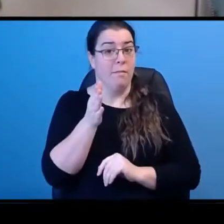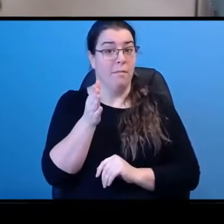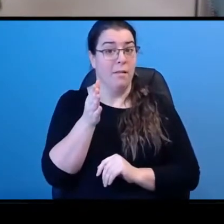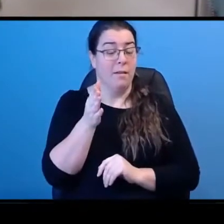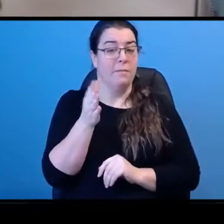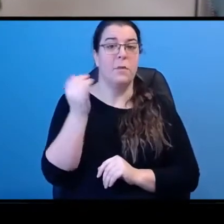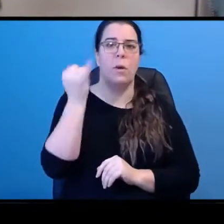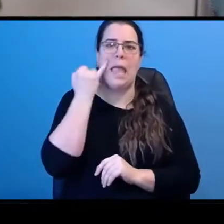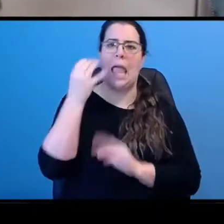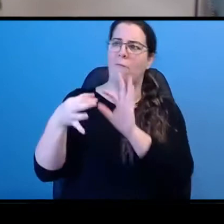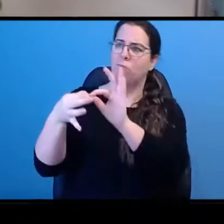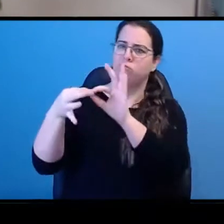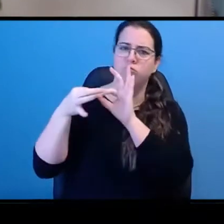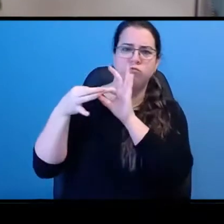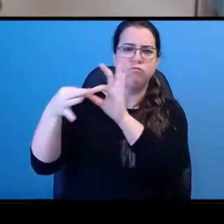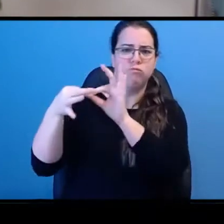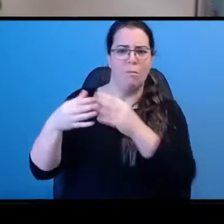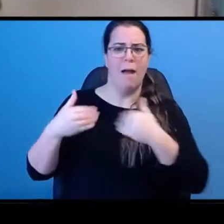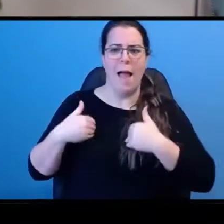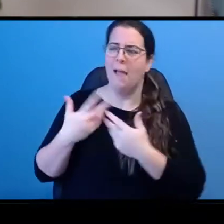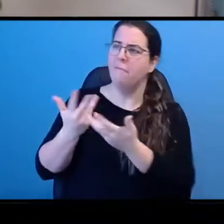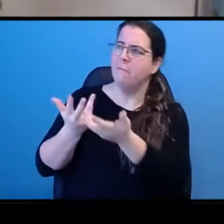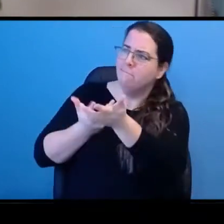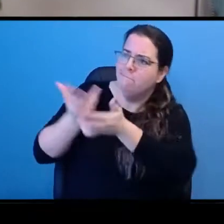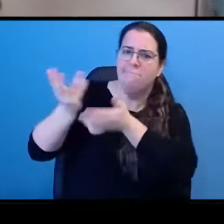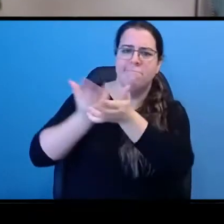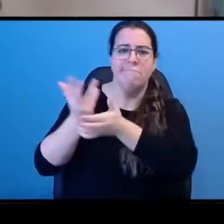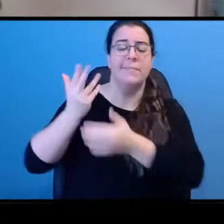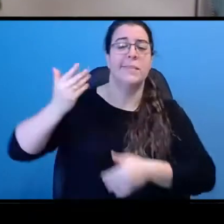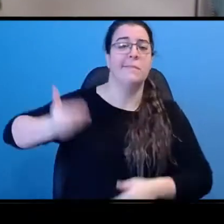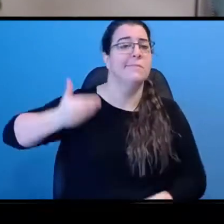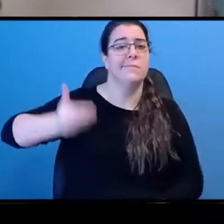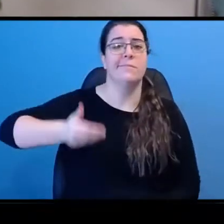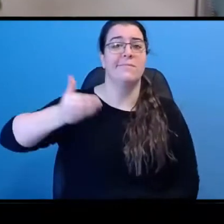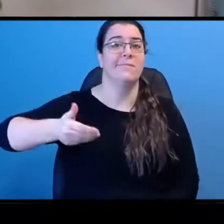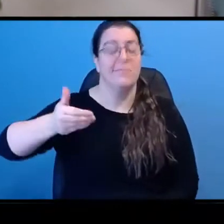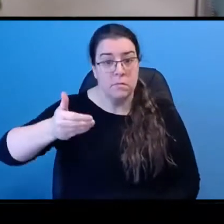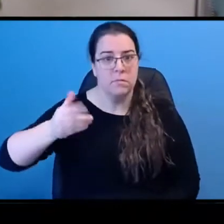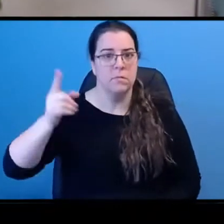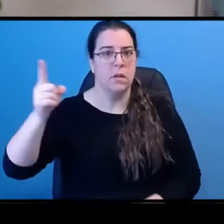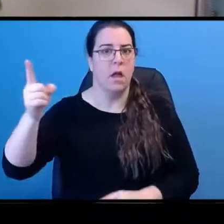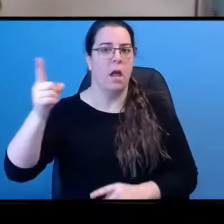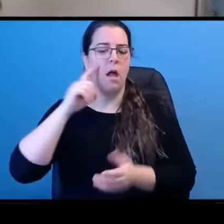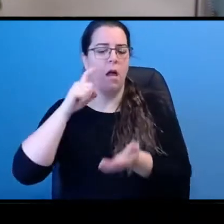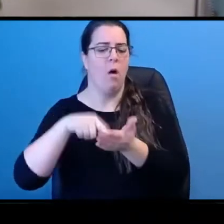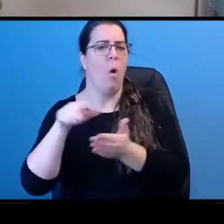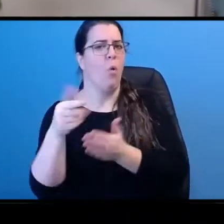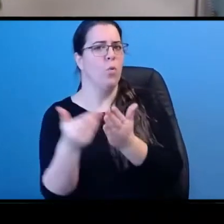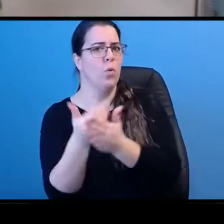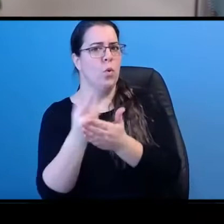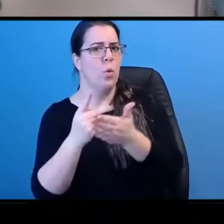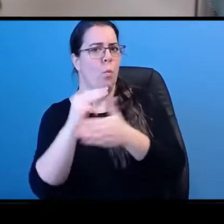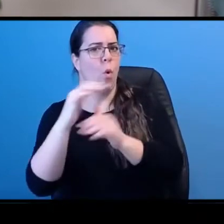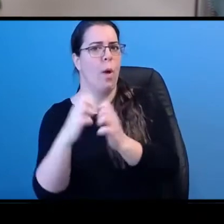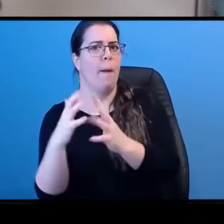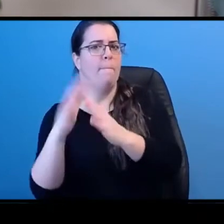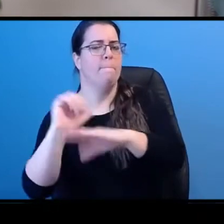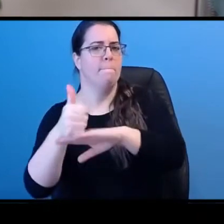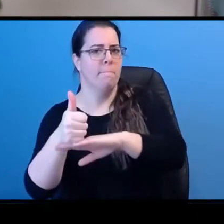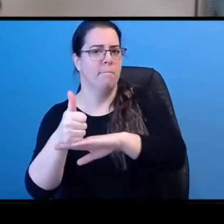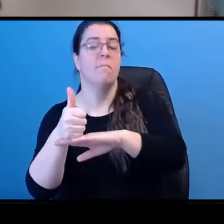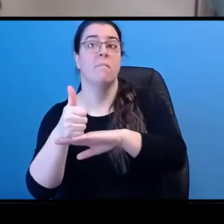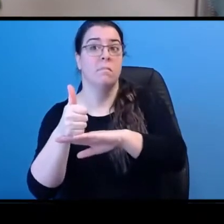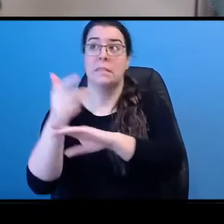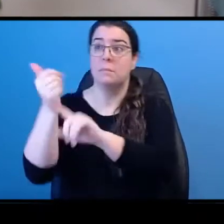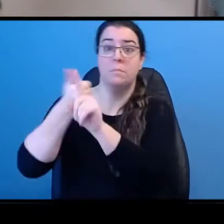we're starting a new funding stream, or we're opening a new program, and I think you and your organization, or you as an artist, would fit